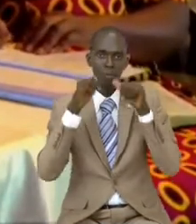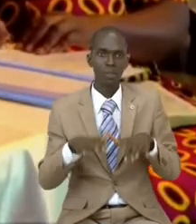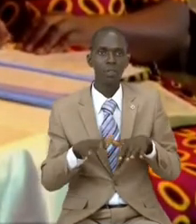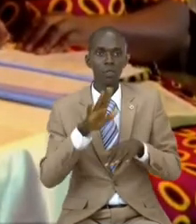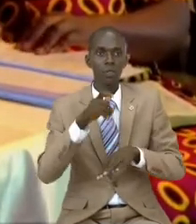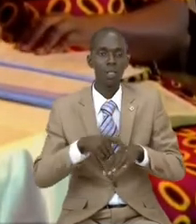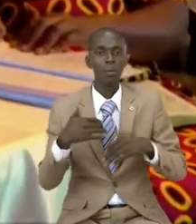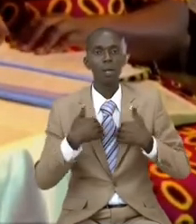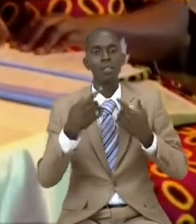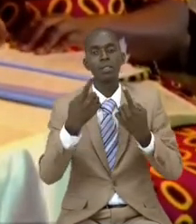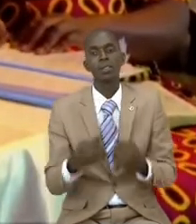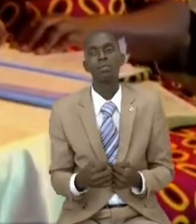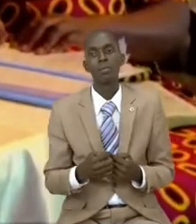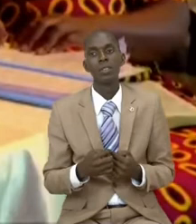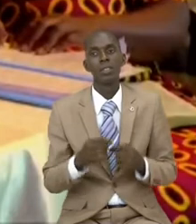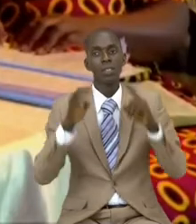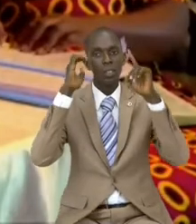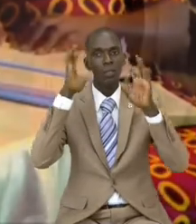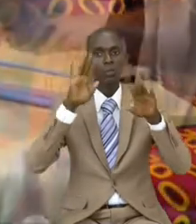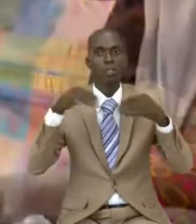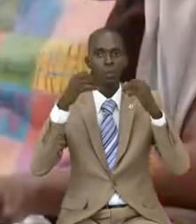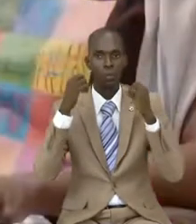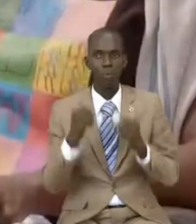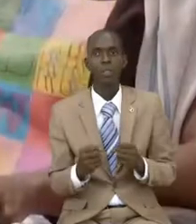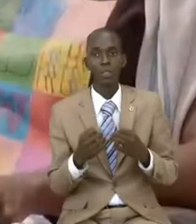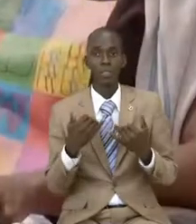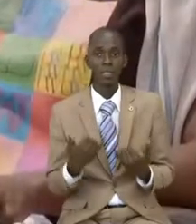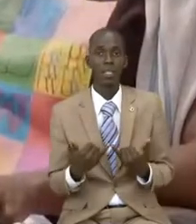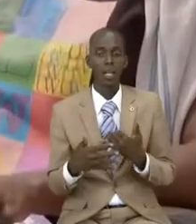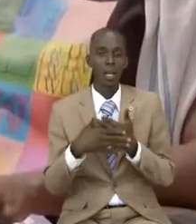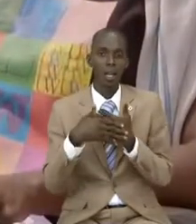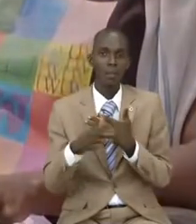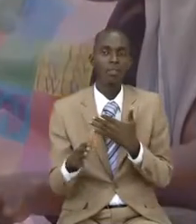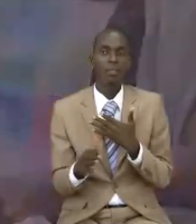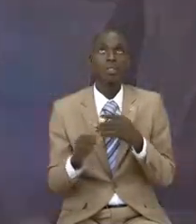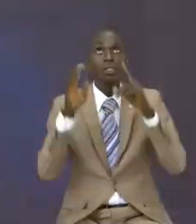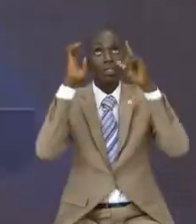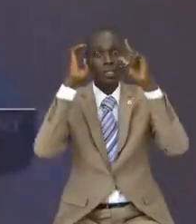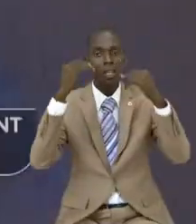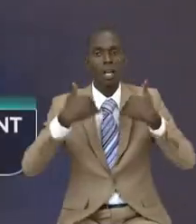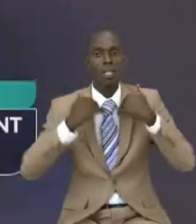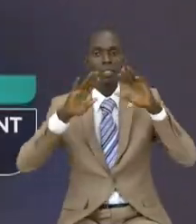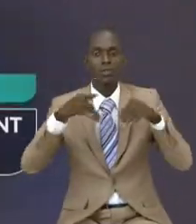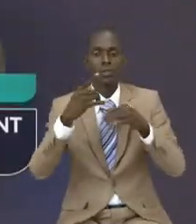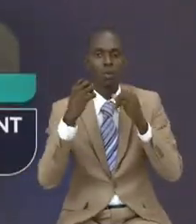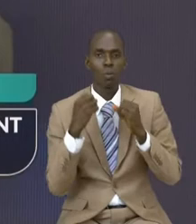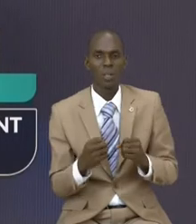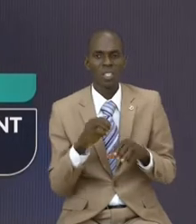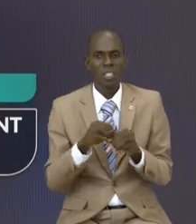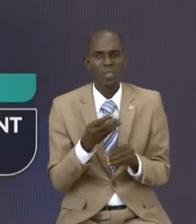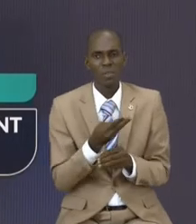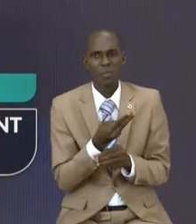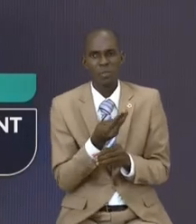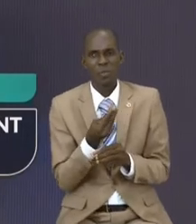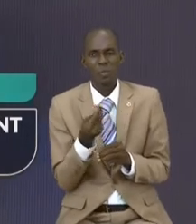come. He'll give you power. Now, after he has given you power, in a few minutes,